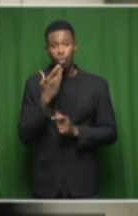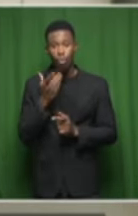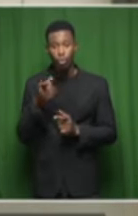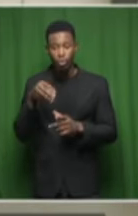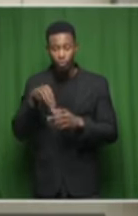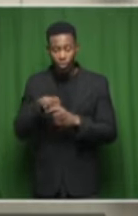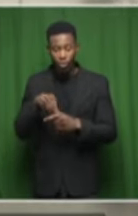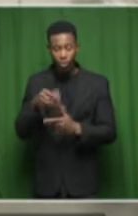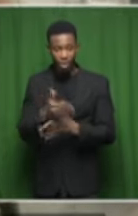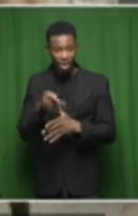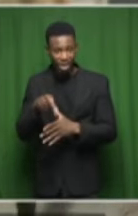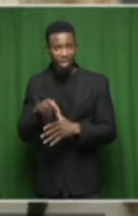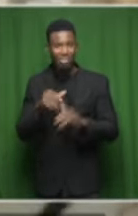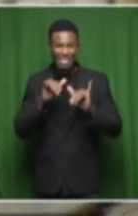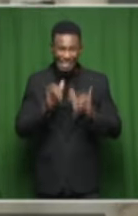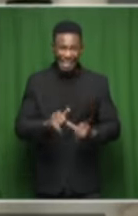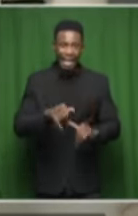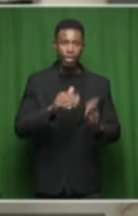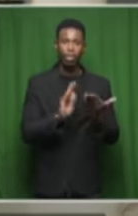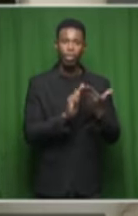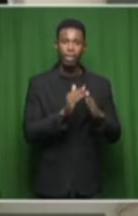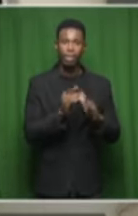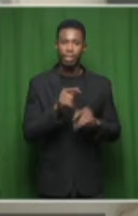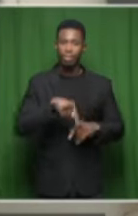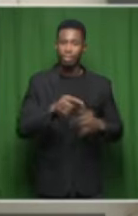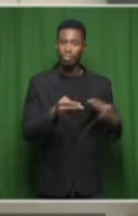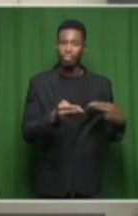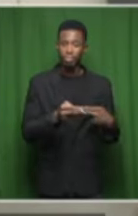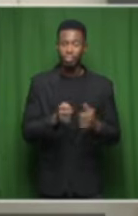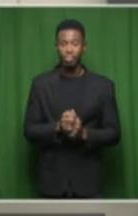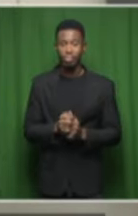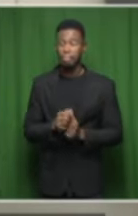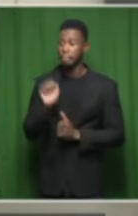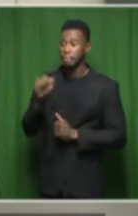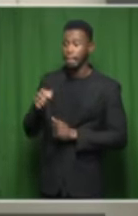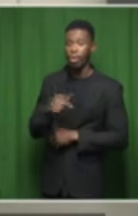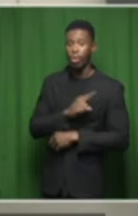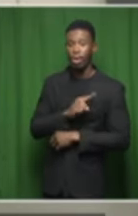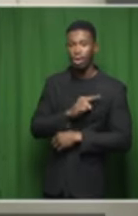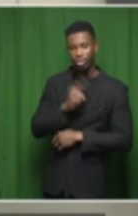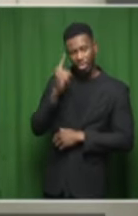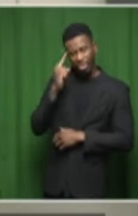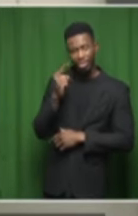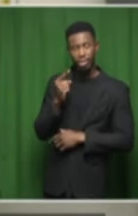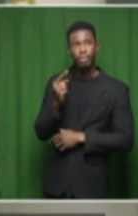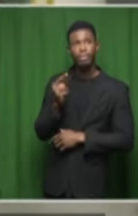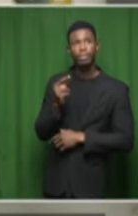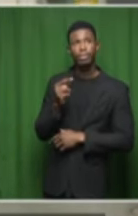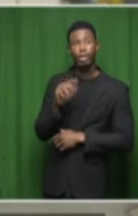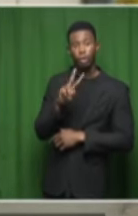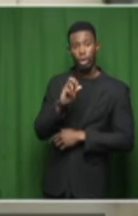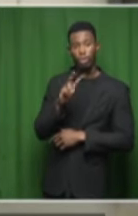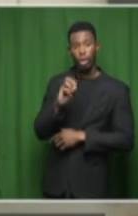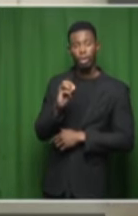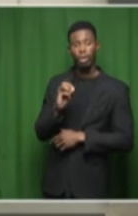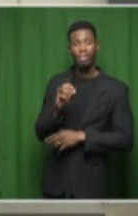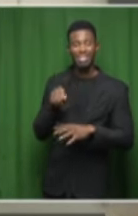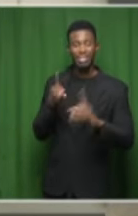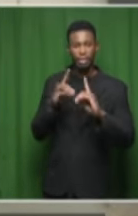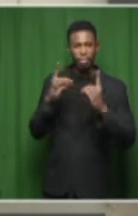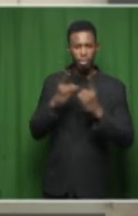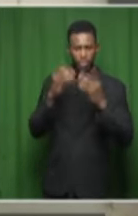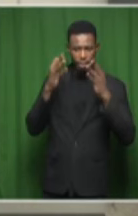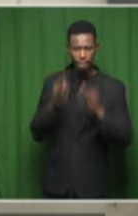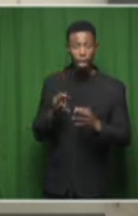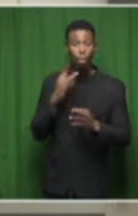community. Yeah, well, I think the department took a decision in 2020 when we were recruiting